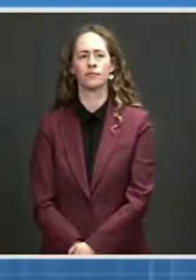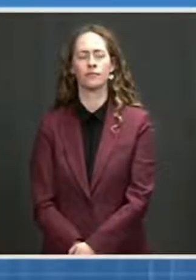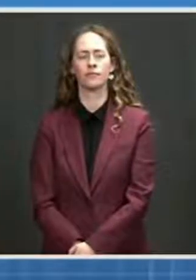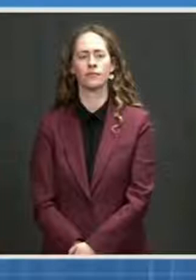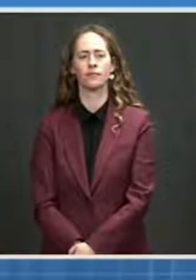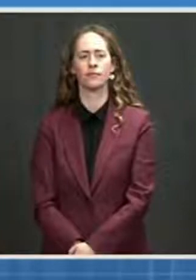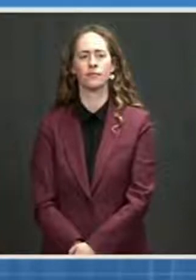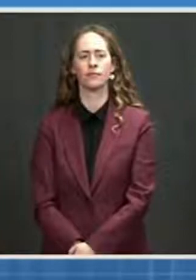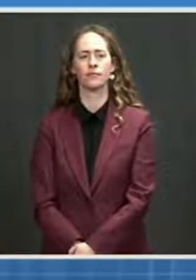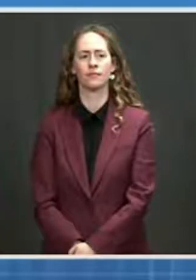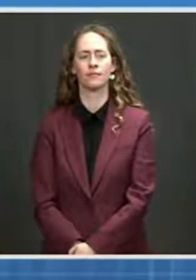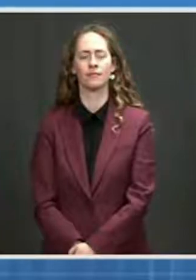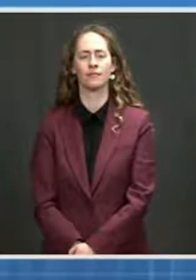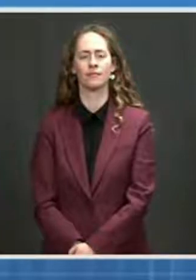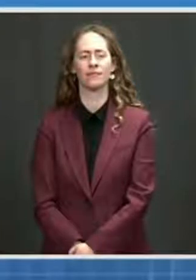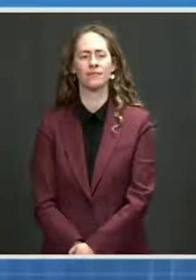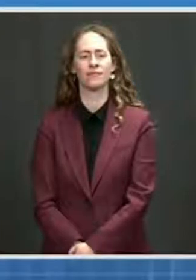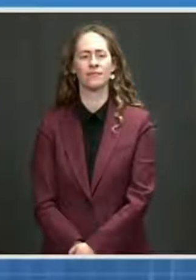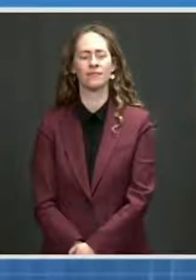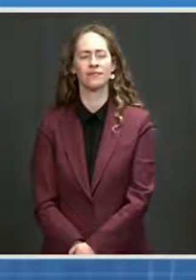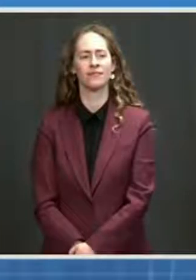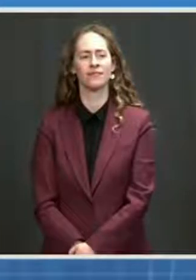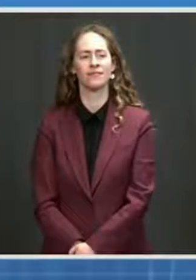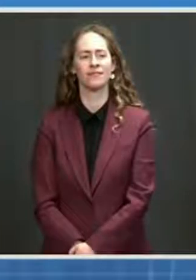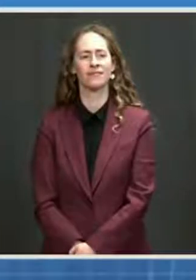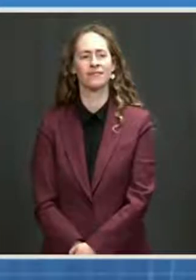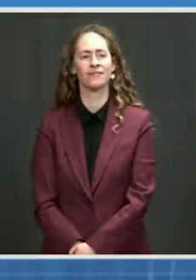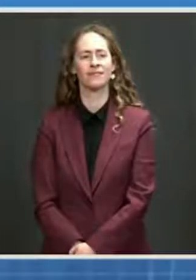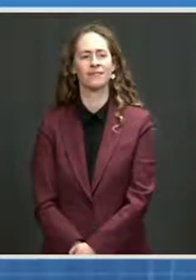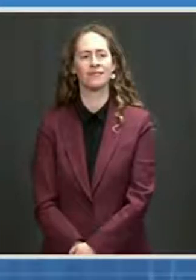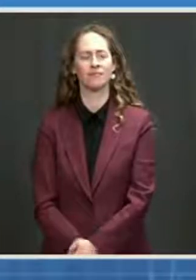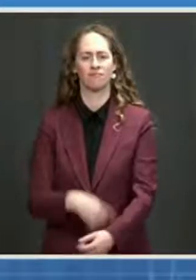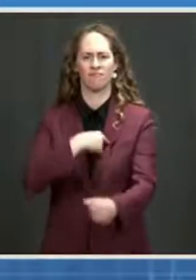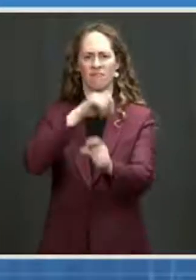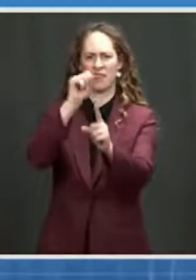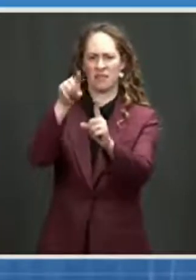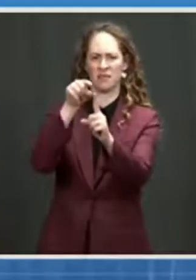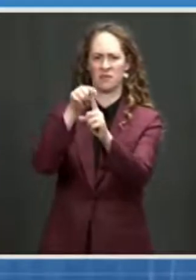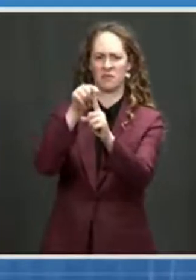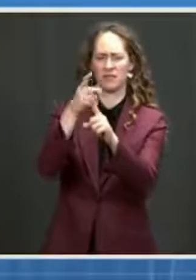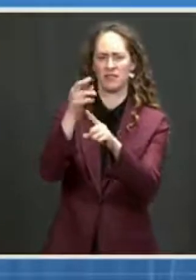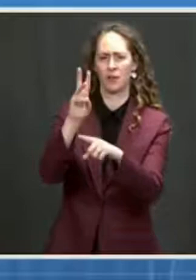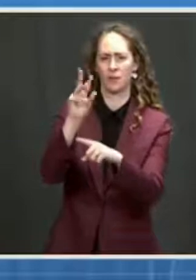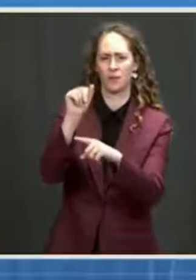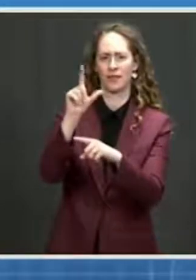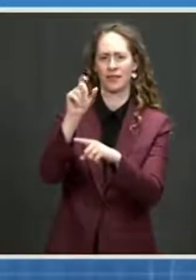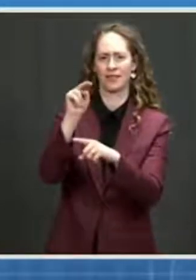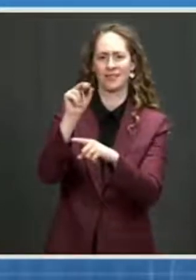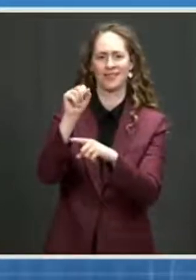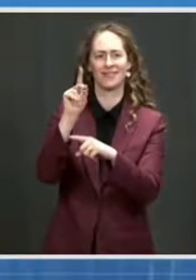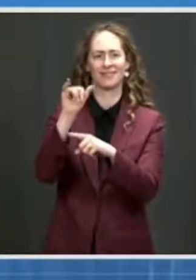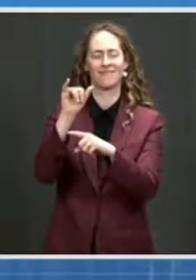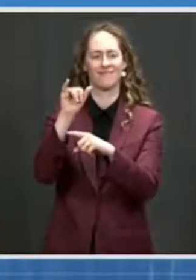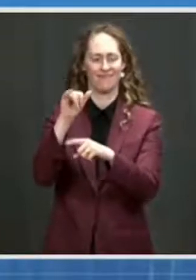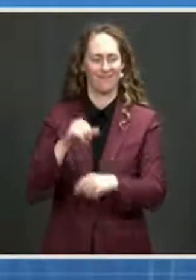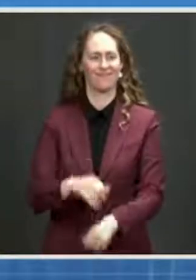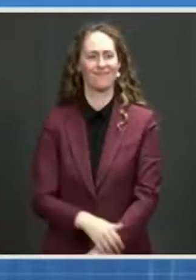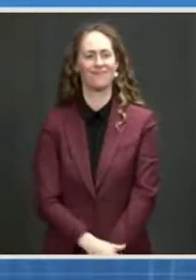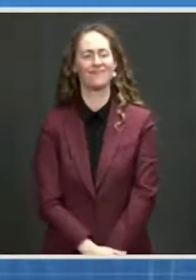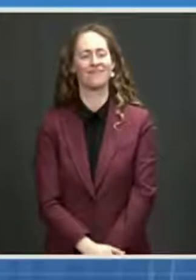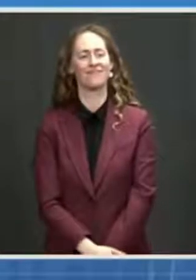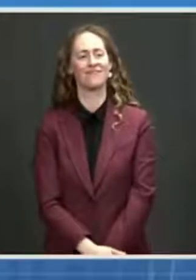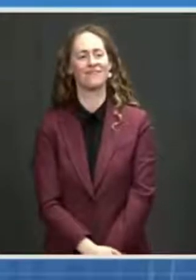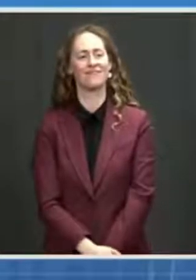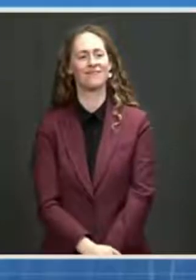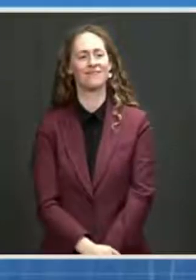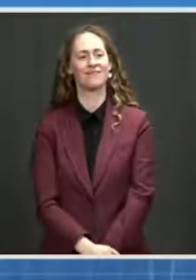Hi, thank you. This is for Dr. Walensky. Within the African-American community, there's still only 25%